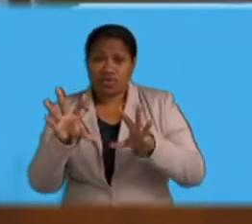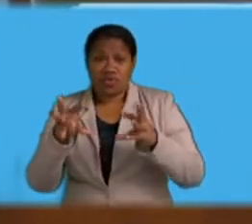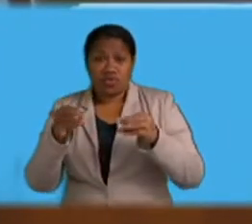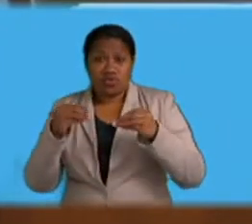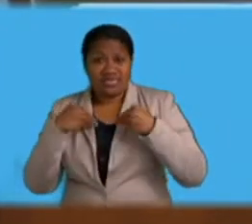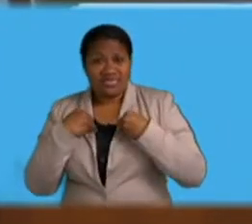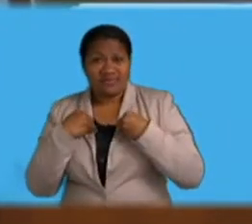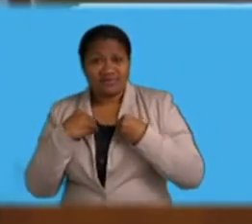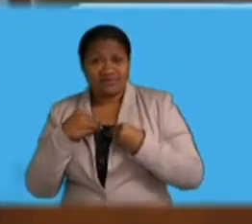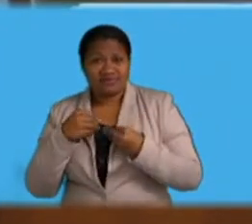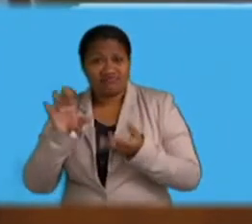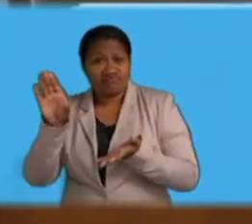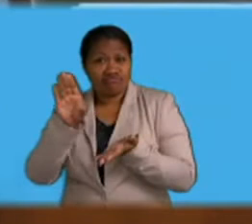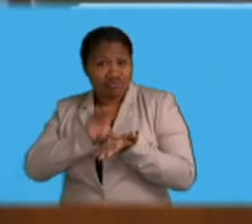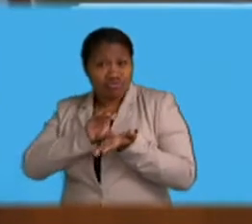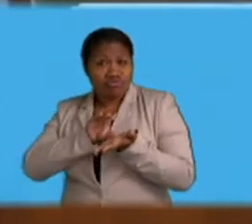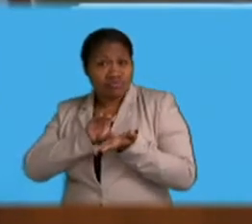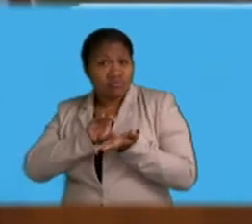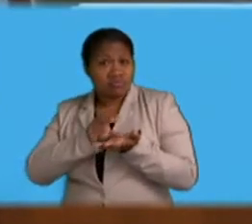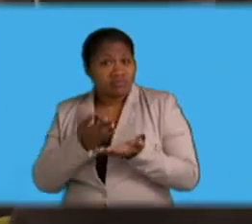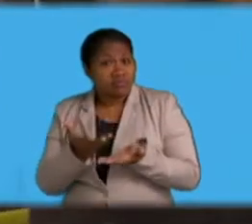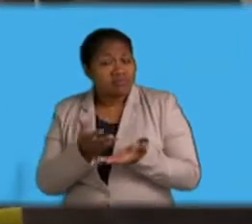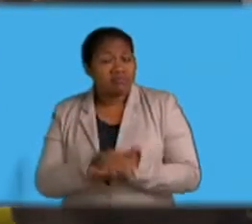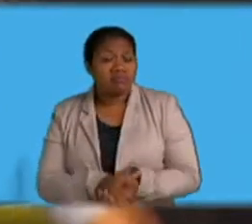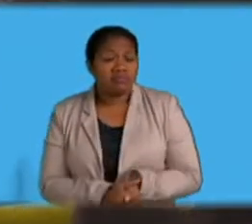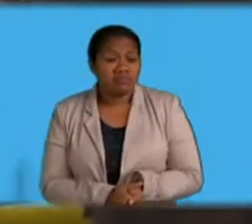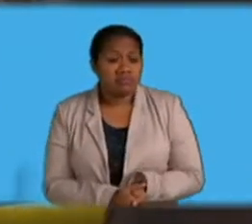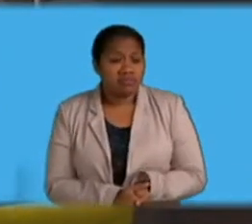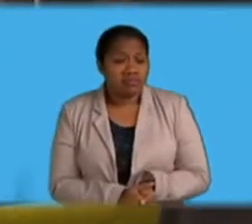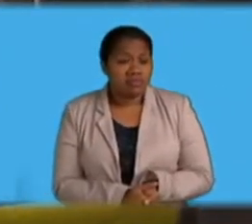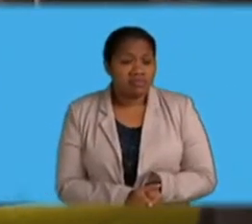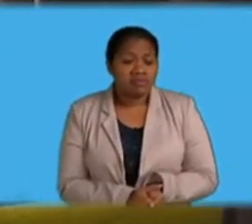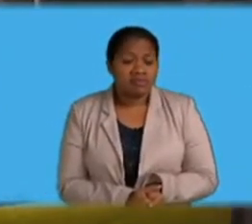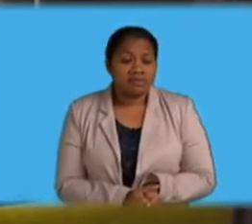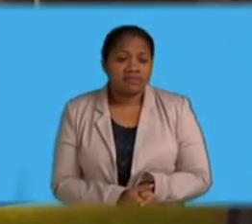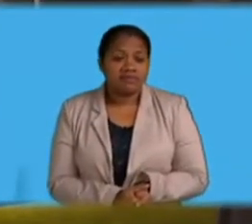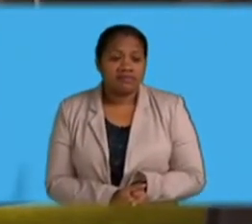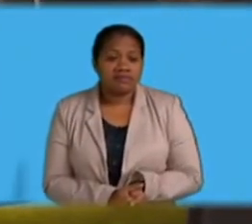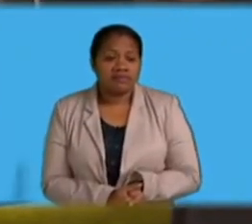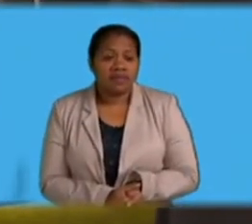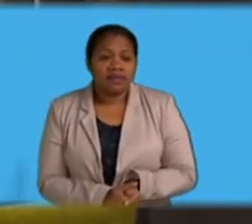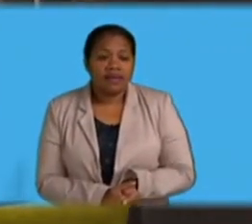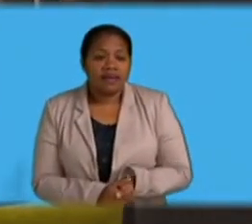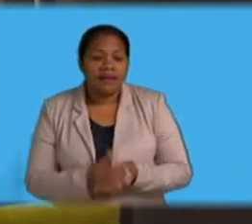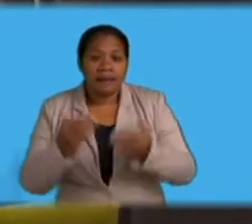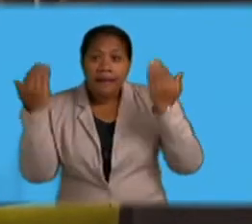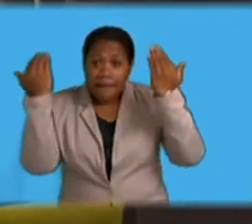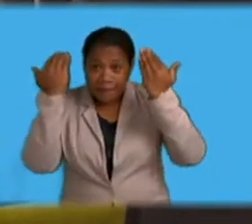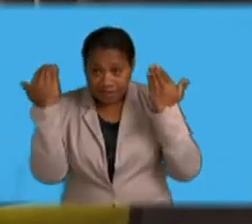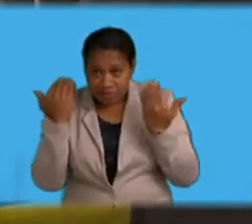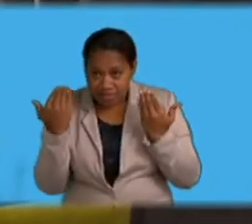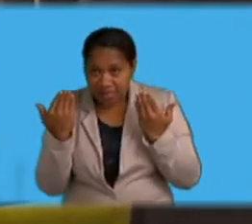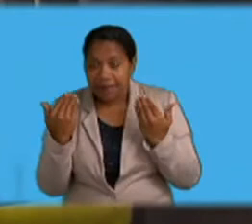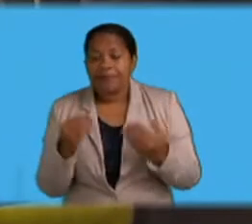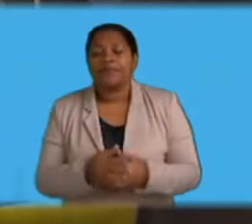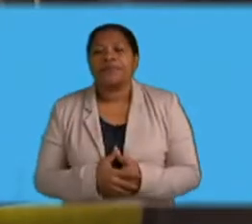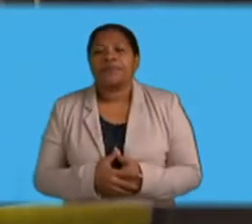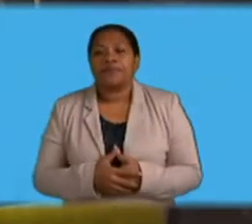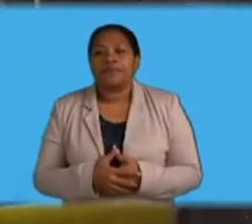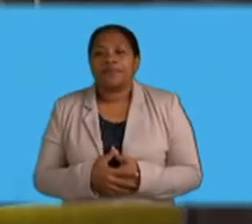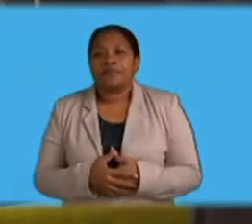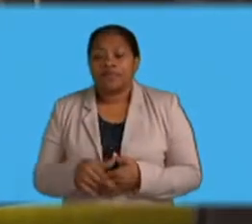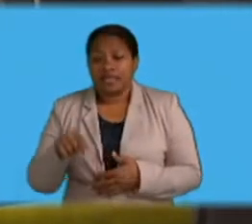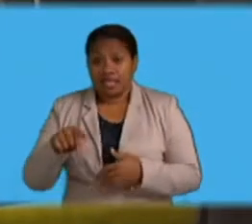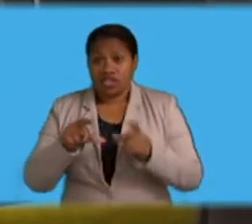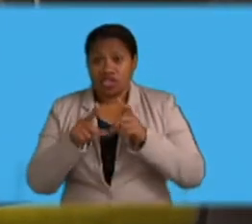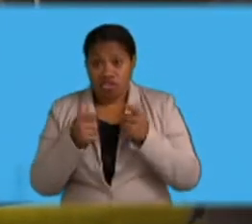you. Thank you, Honourable Minister. Madam Speaker, the way that these contracts